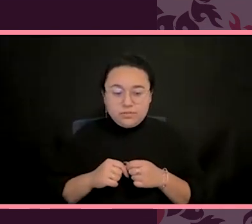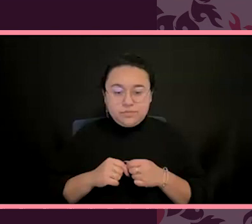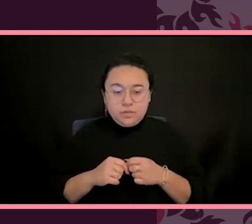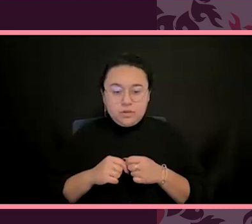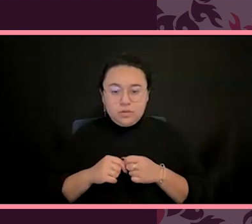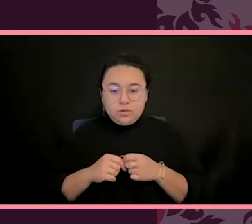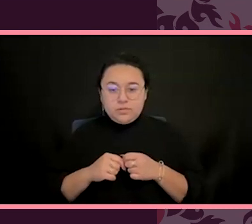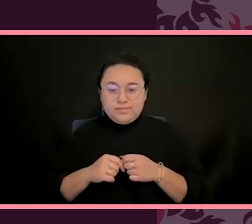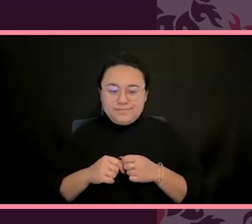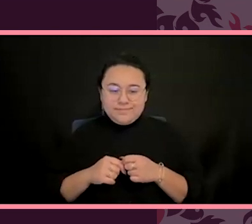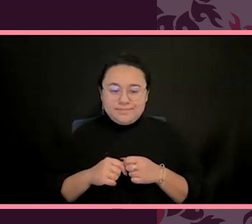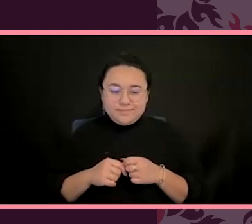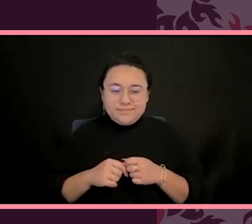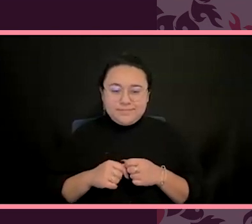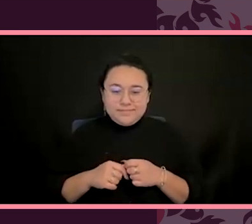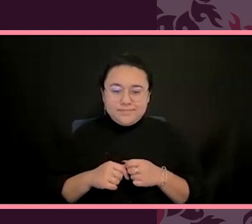that